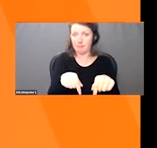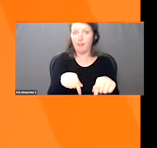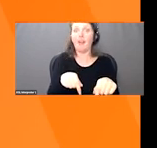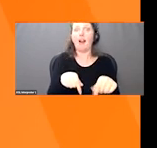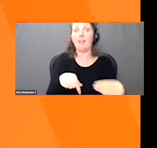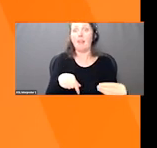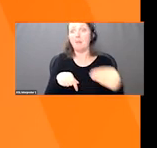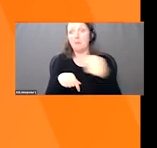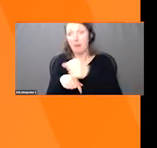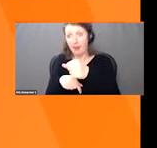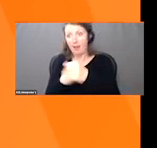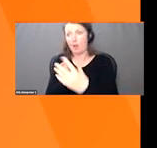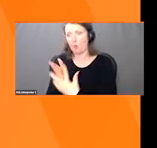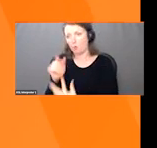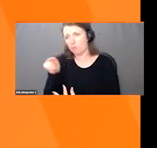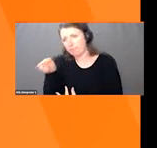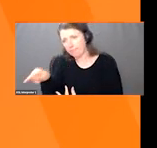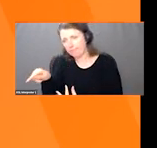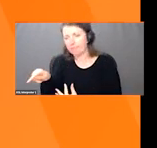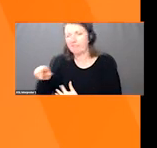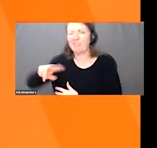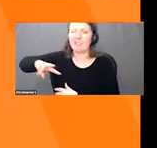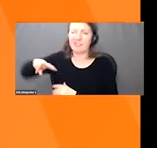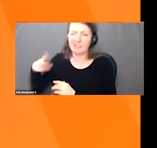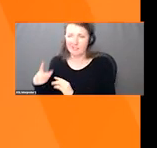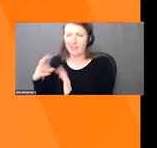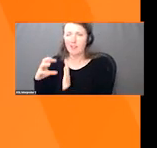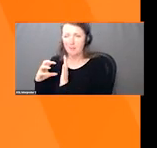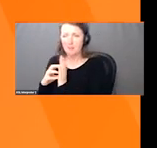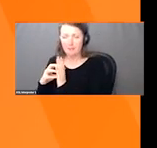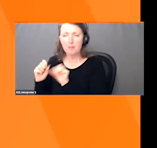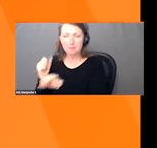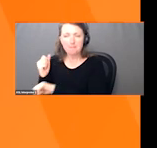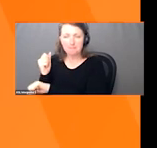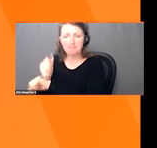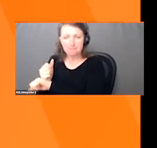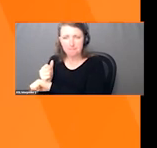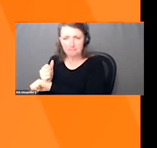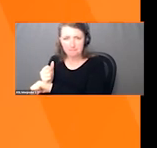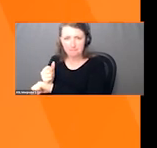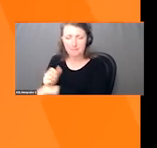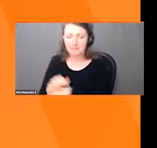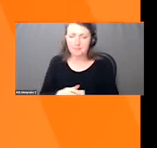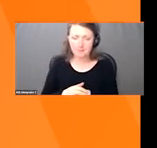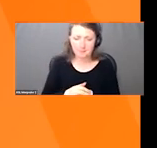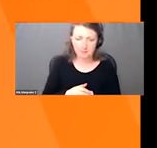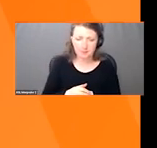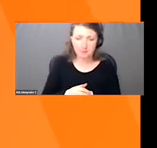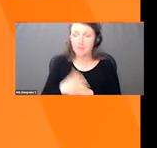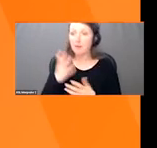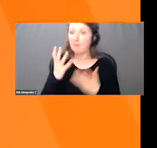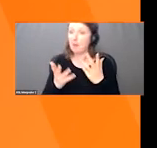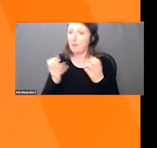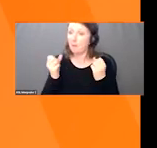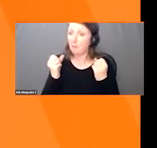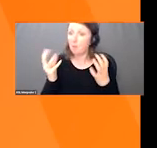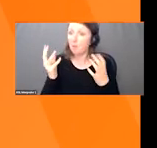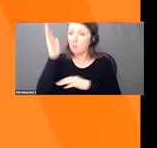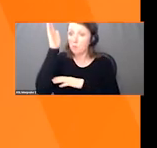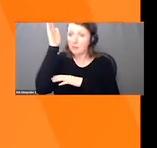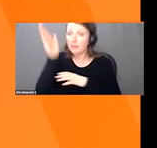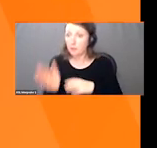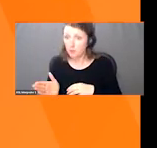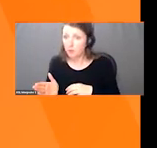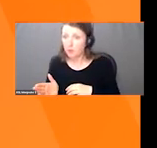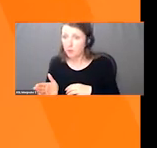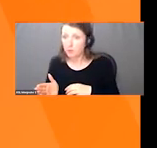The part of the benefit of this is if you've got multiple speakers at an event you're attending to, you can connect with all those speakers and